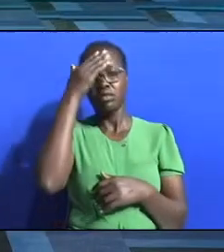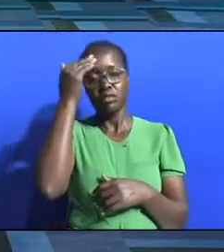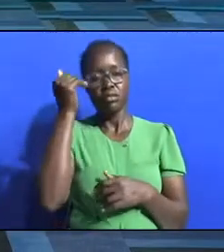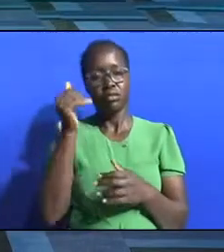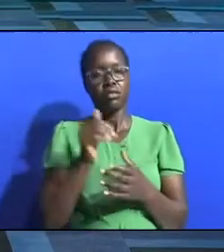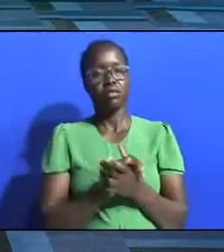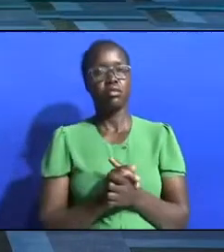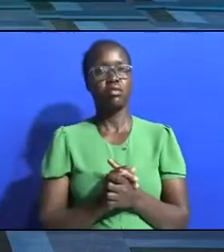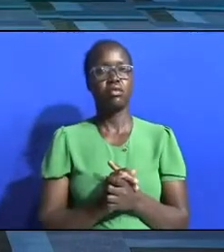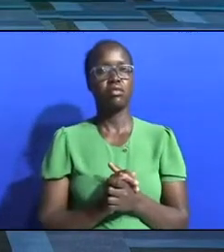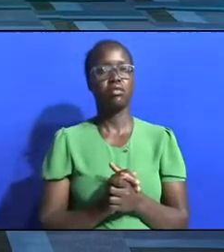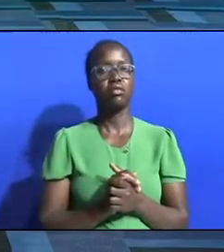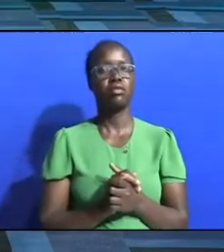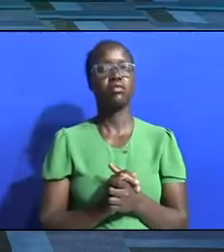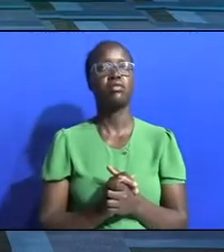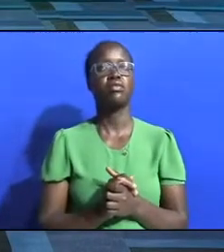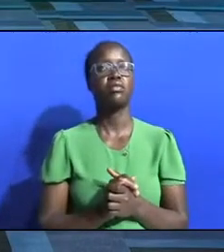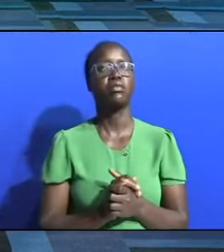going to memorize